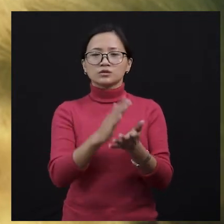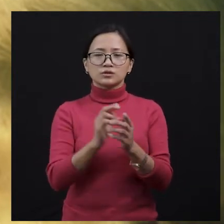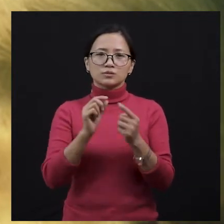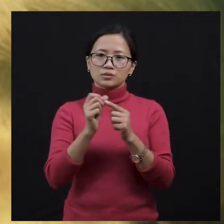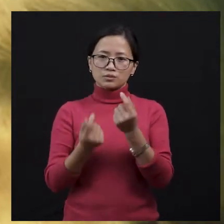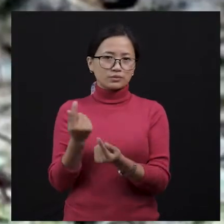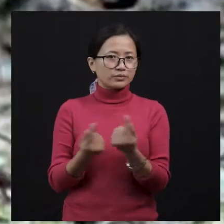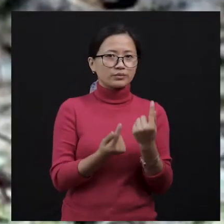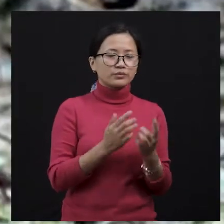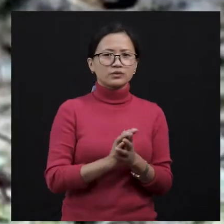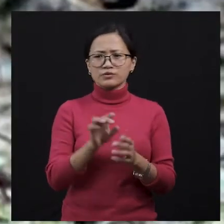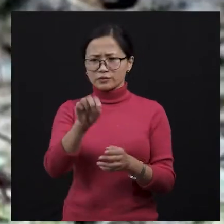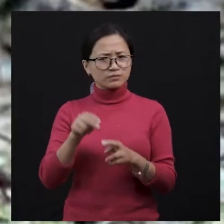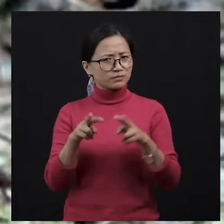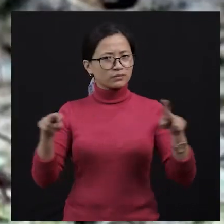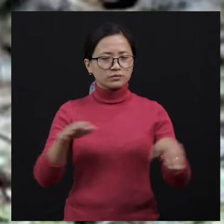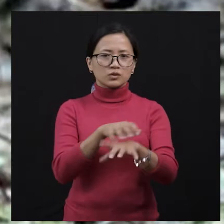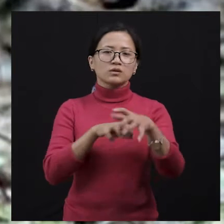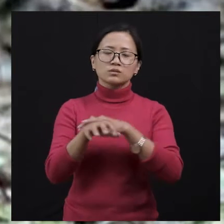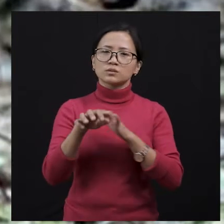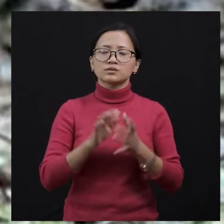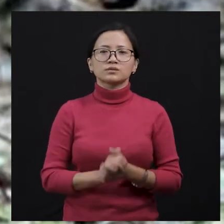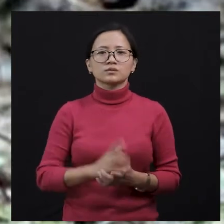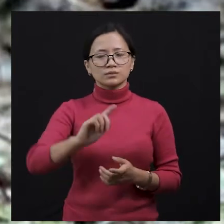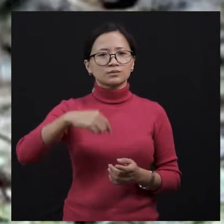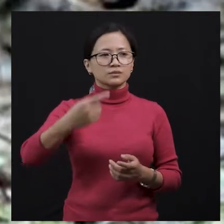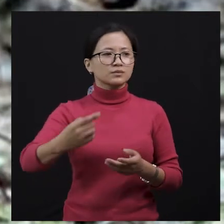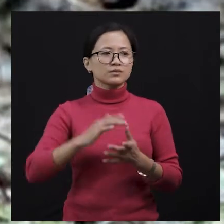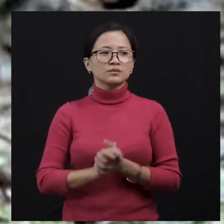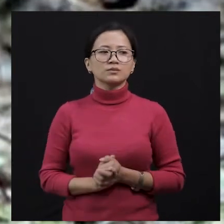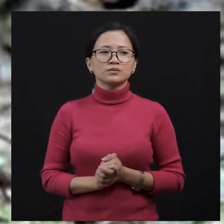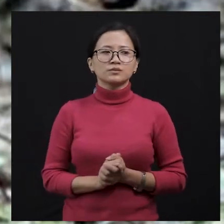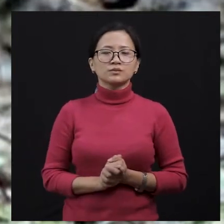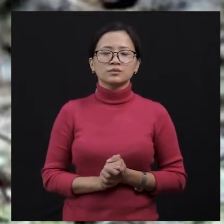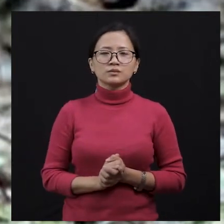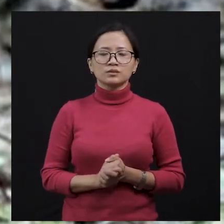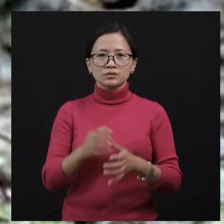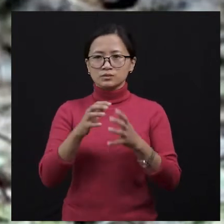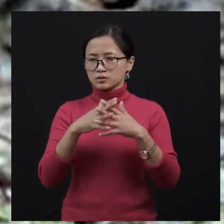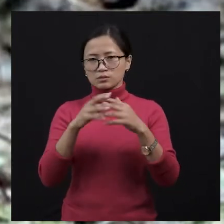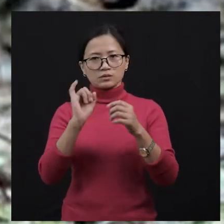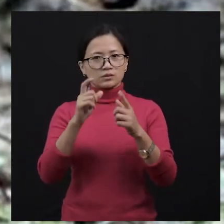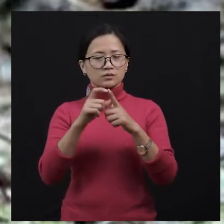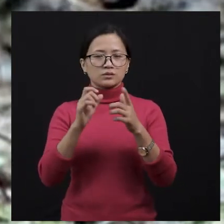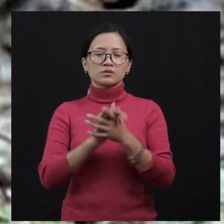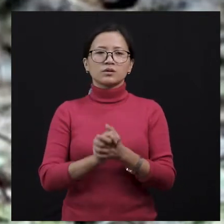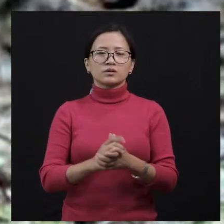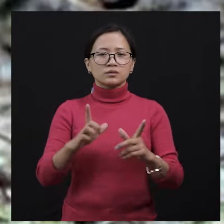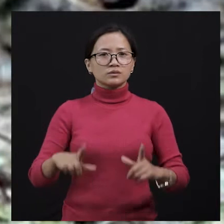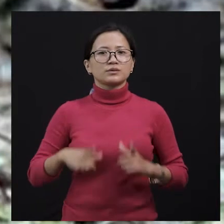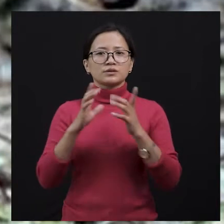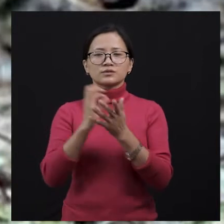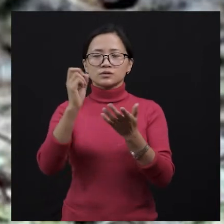animals. Now, the next wildlife sanctuary that we are going to